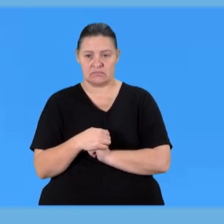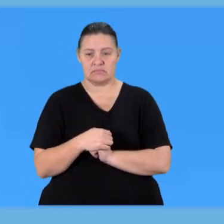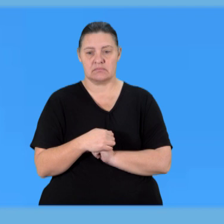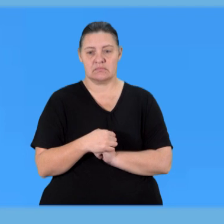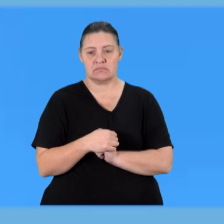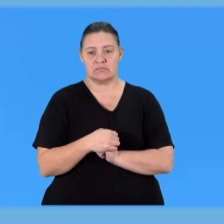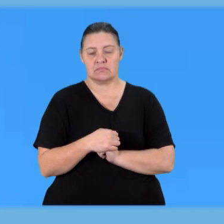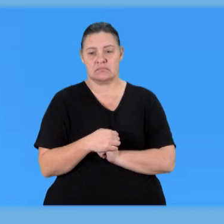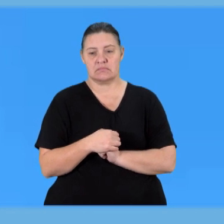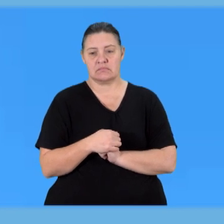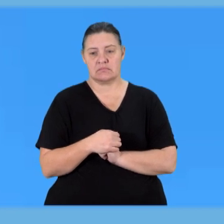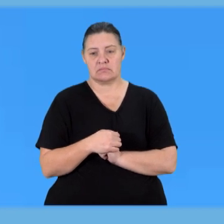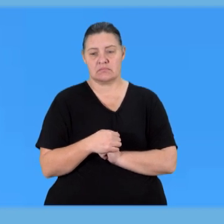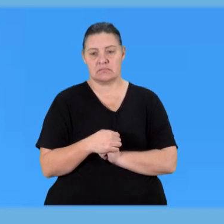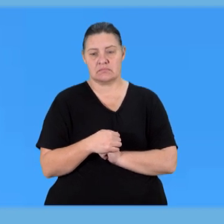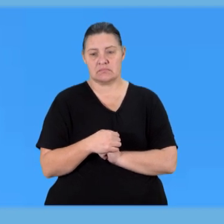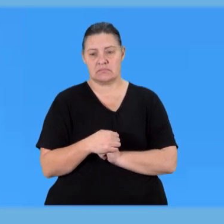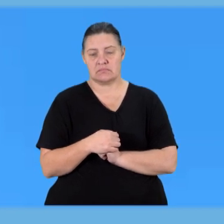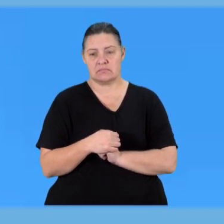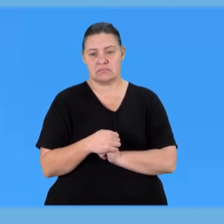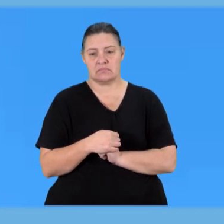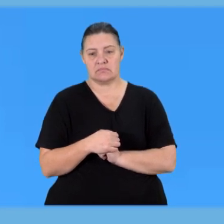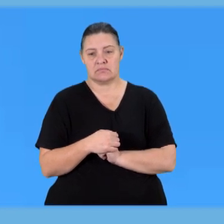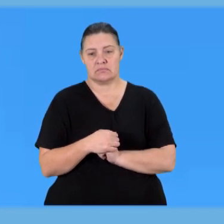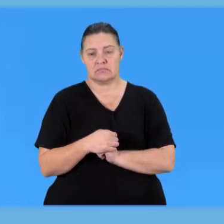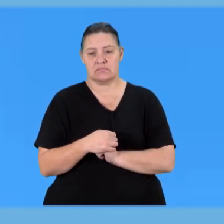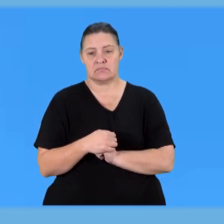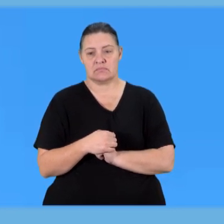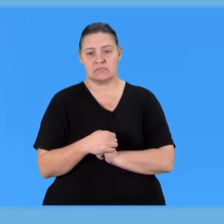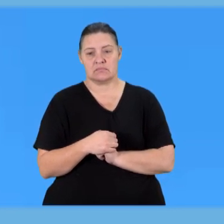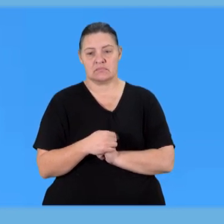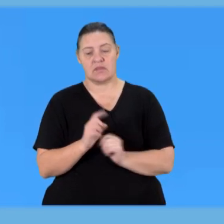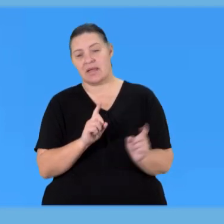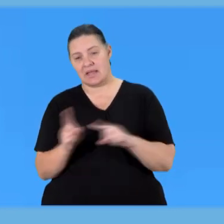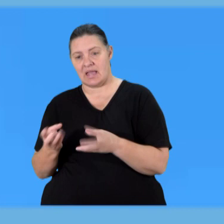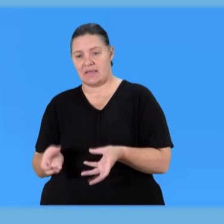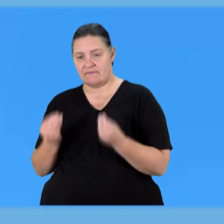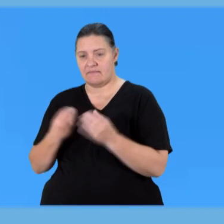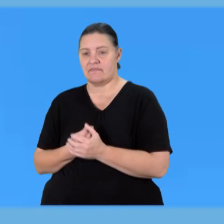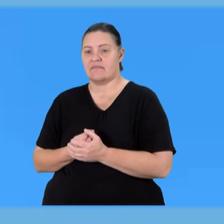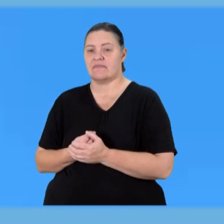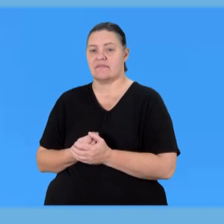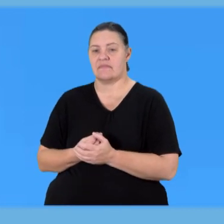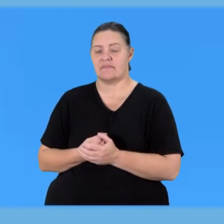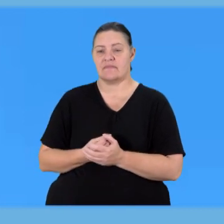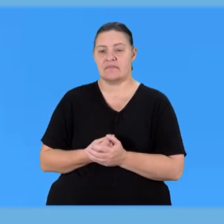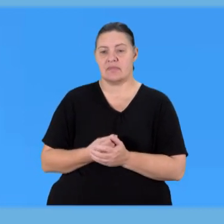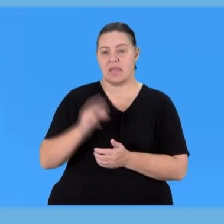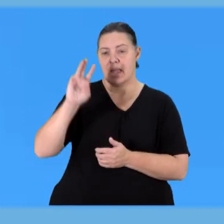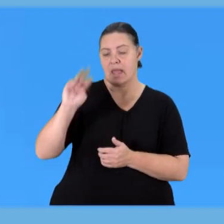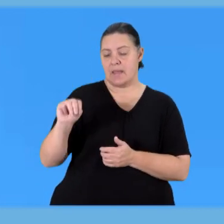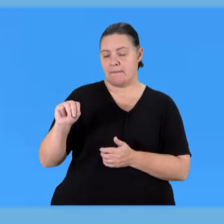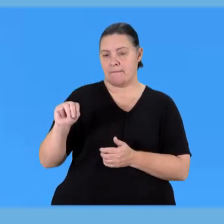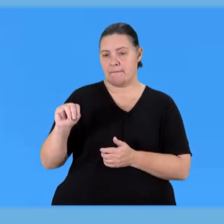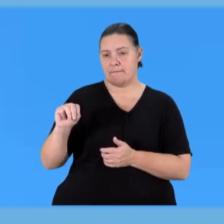the difference. 2 oxygen atoms or 1 oxygen molecule to form a